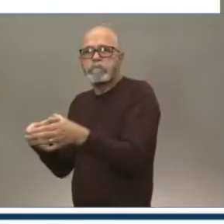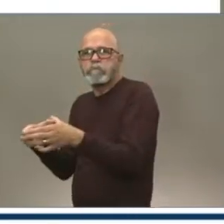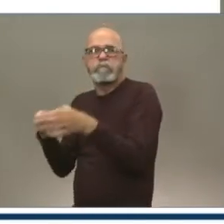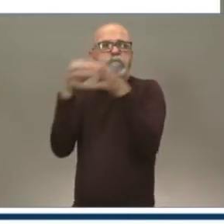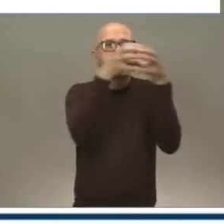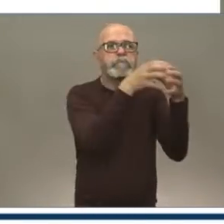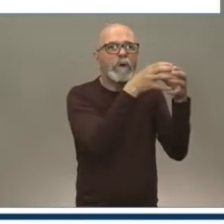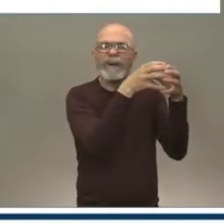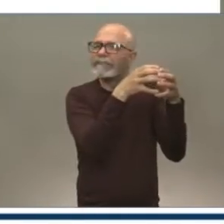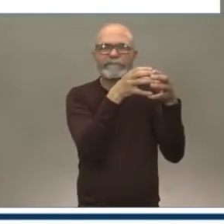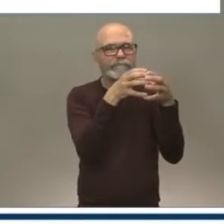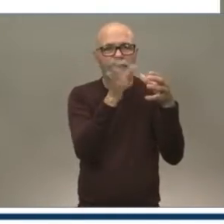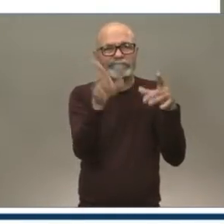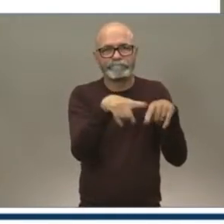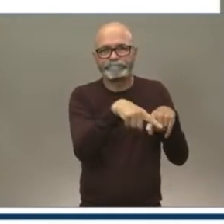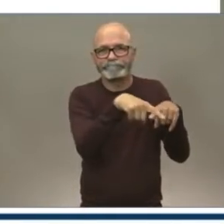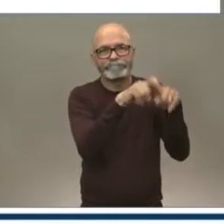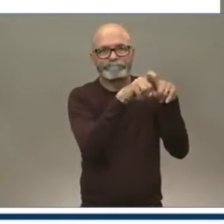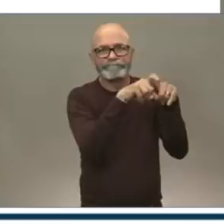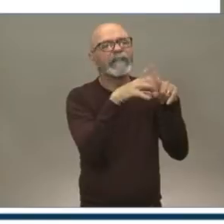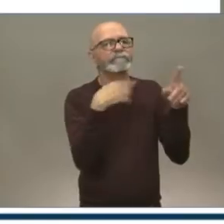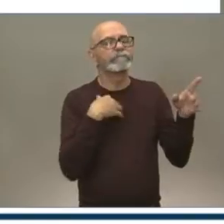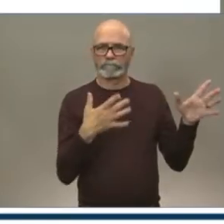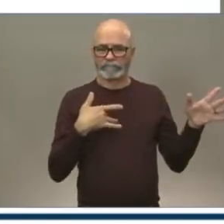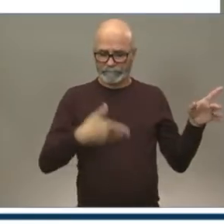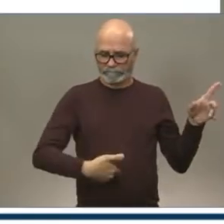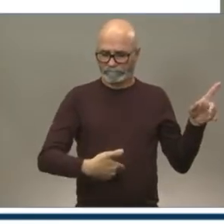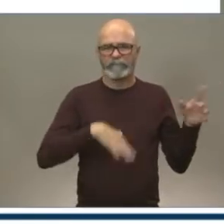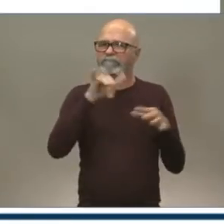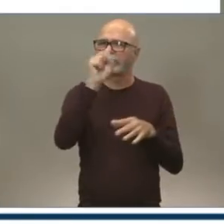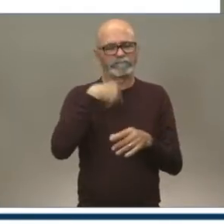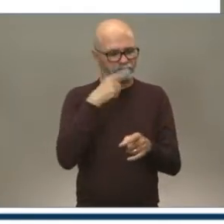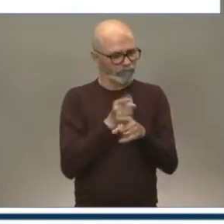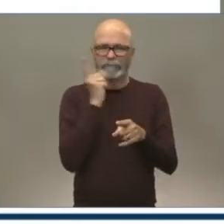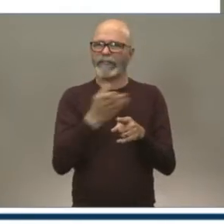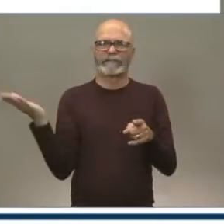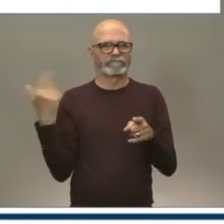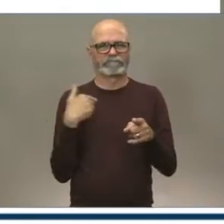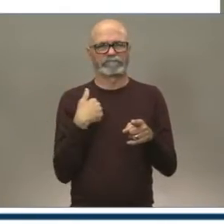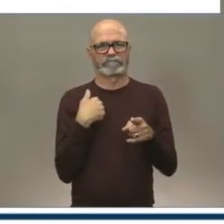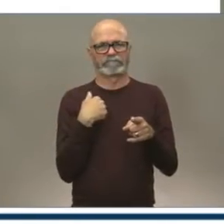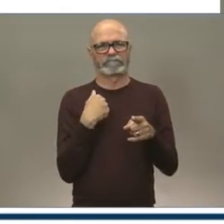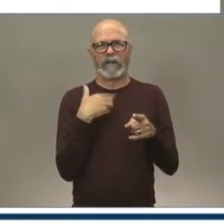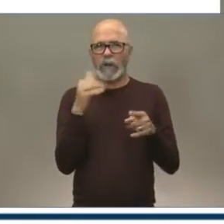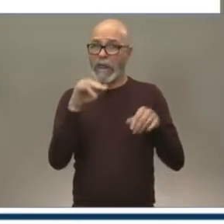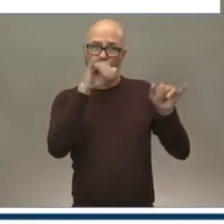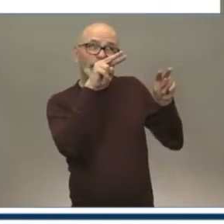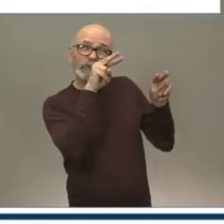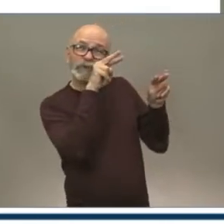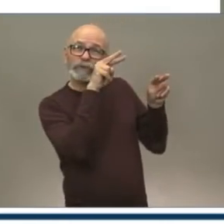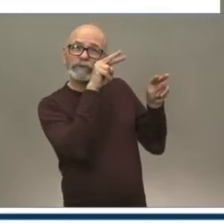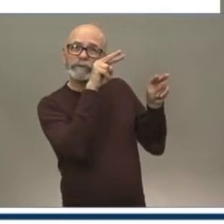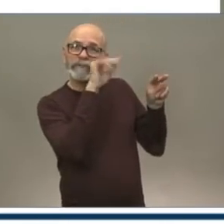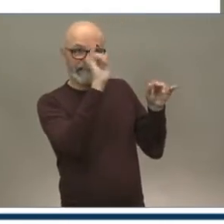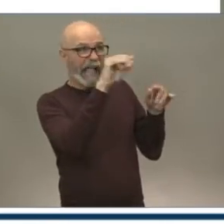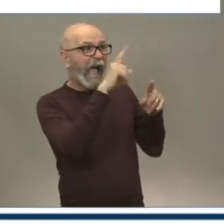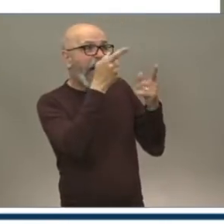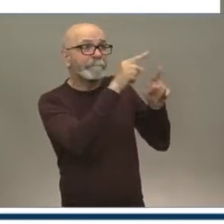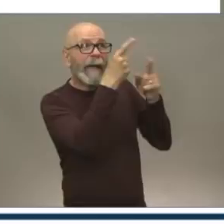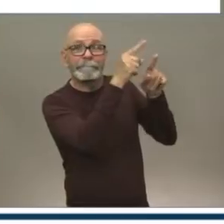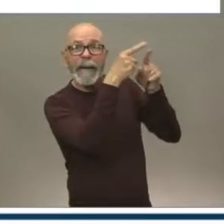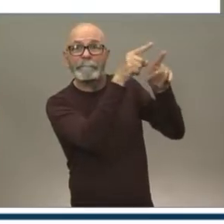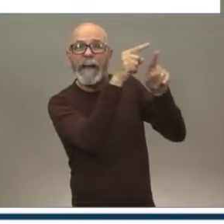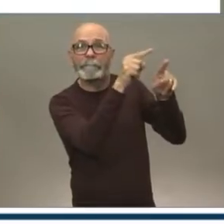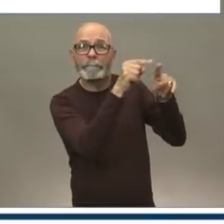on that is the right decision for right now. We are keeping a close eye on our collective situations in all 4 Atlantic